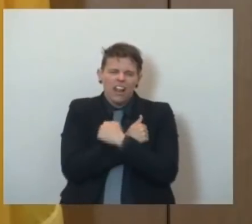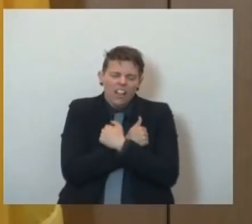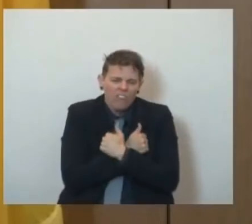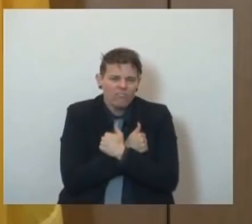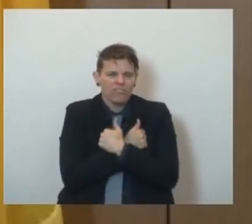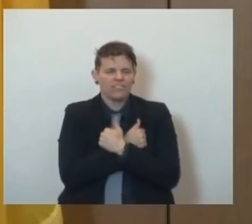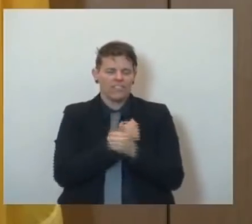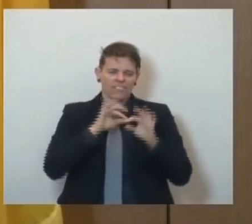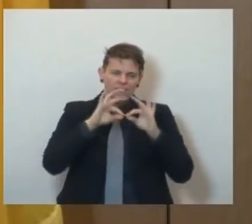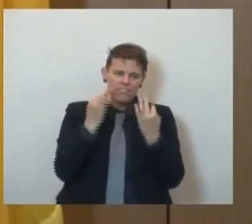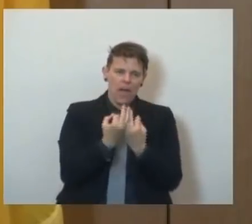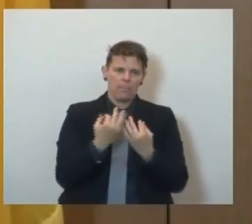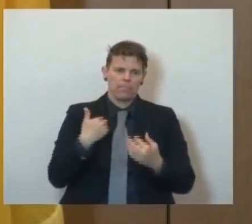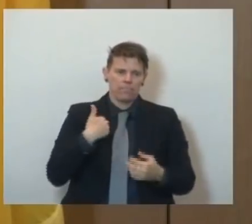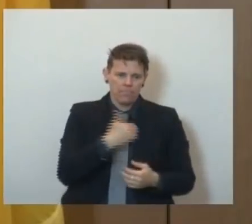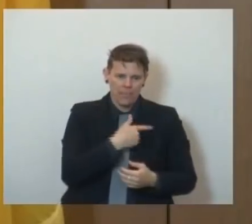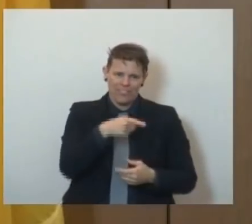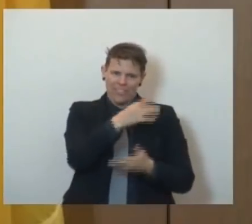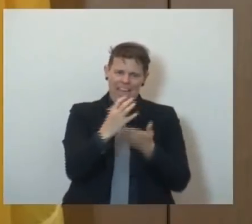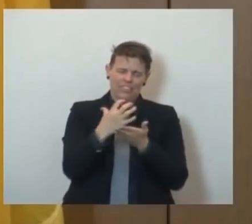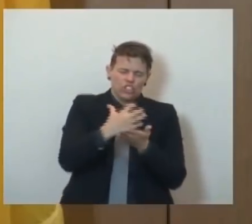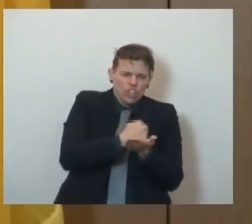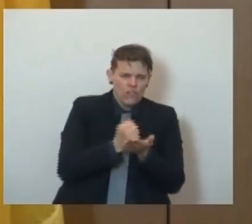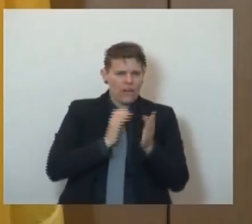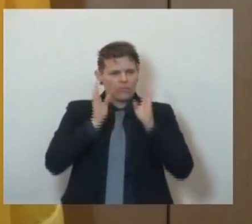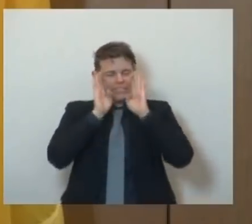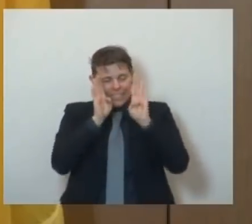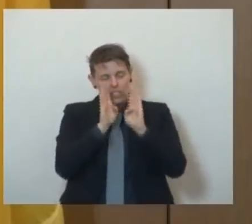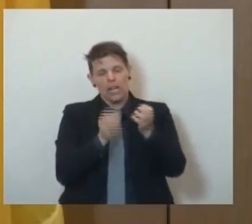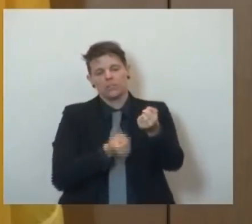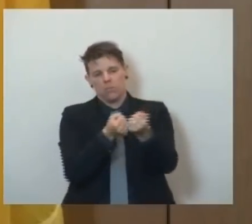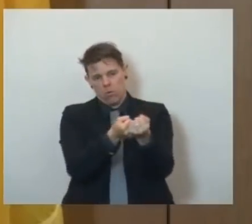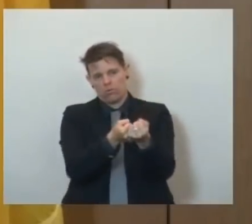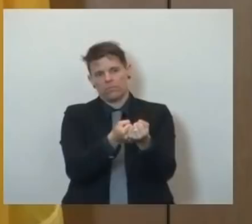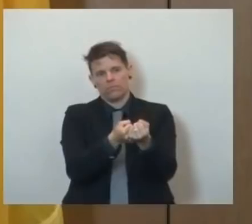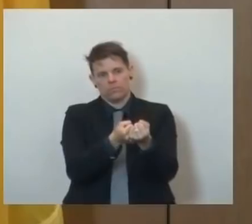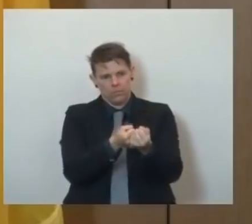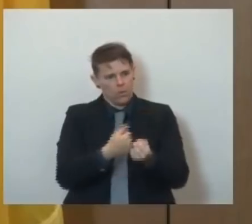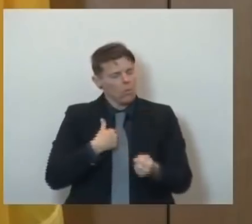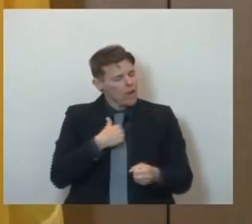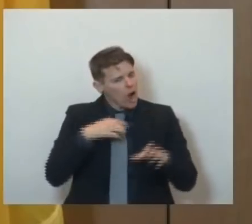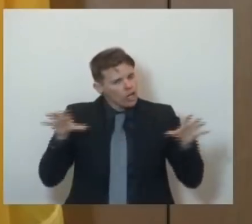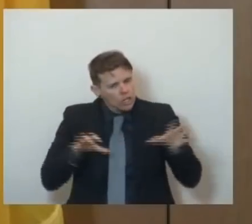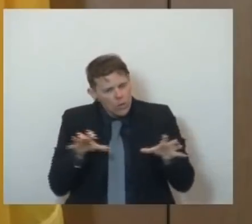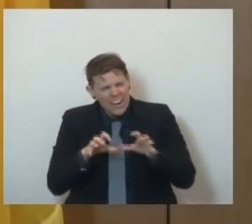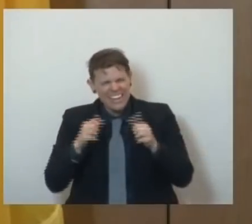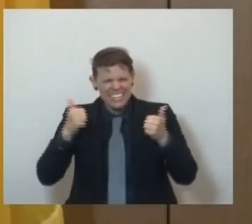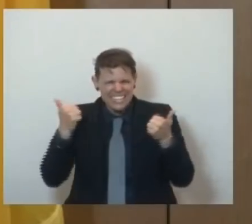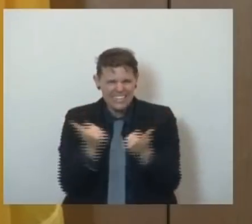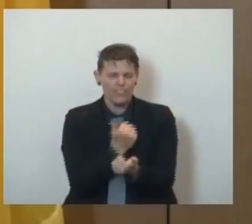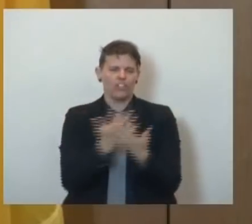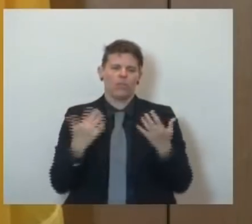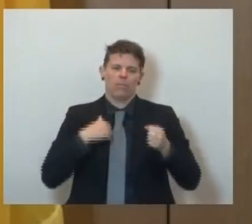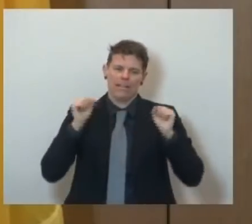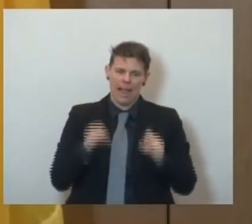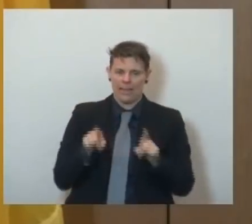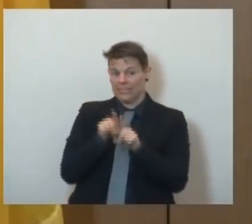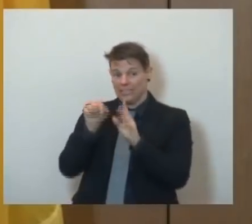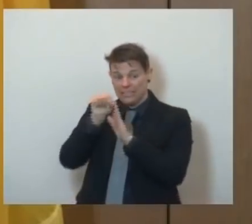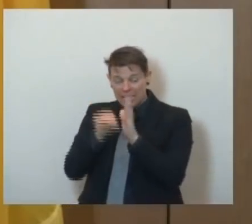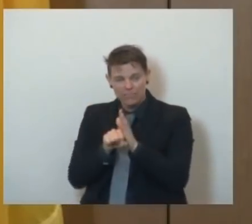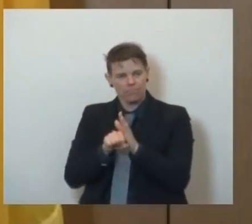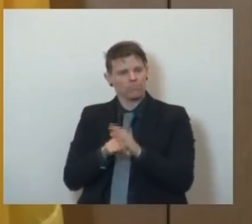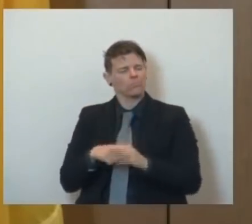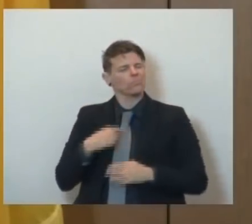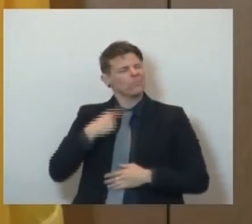deserves our attention and our support. And we're going to do everything we can as a state. And we believe that we can still